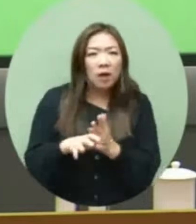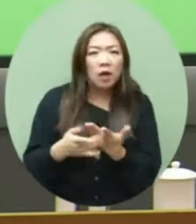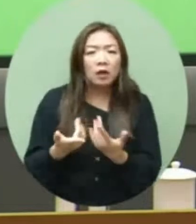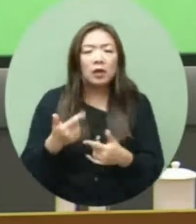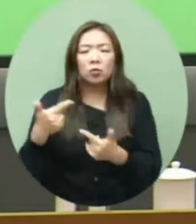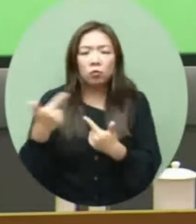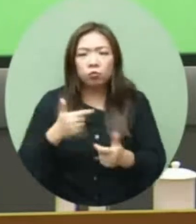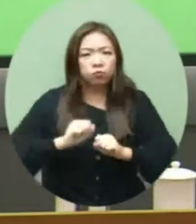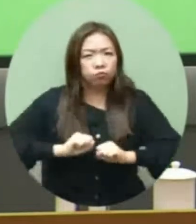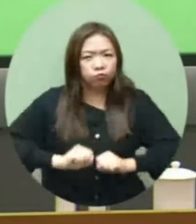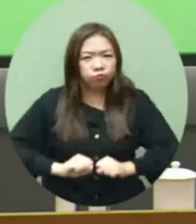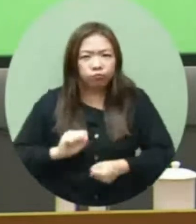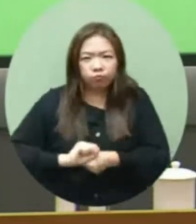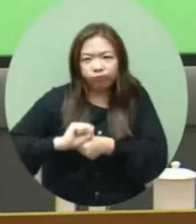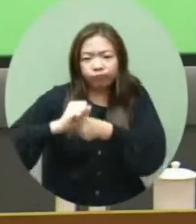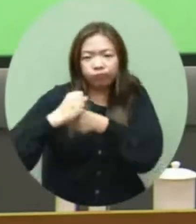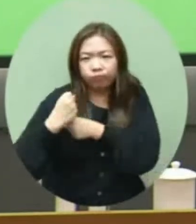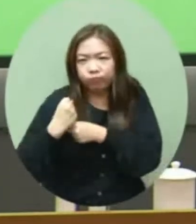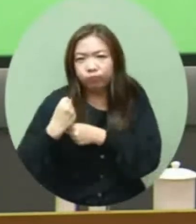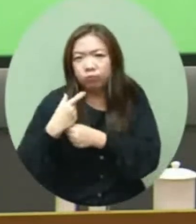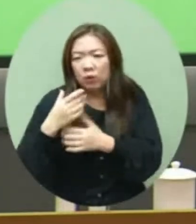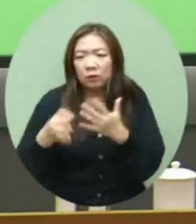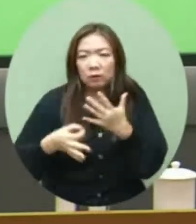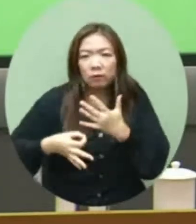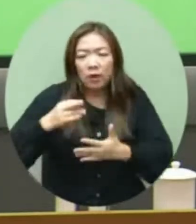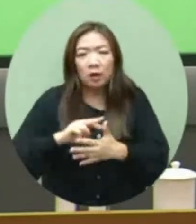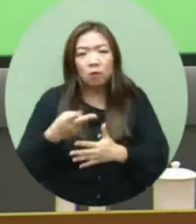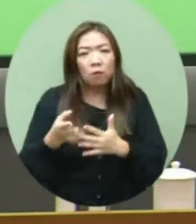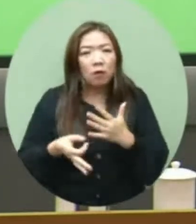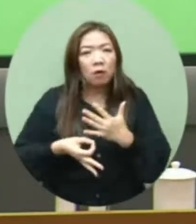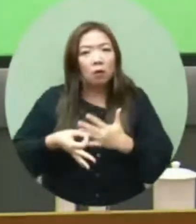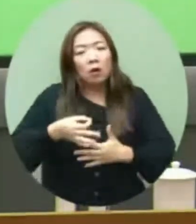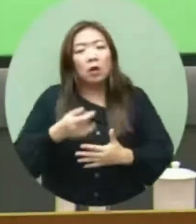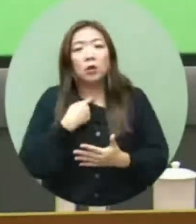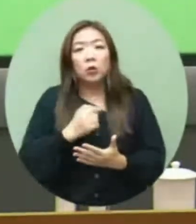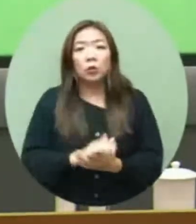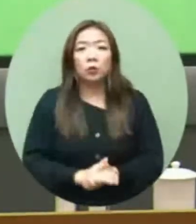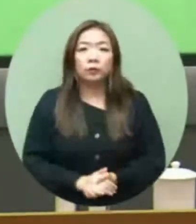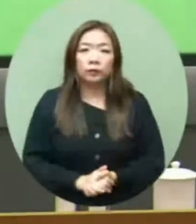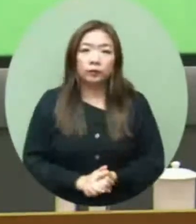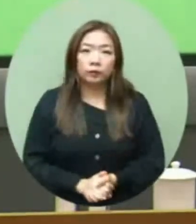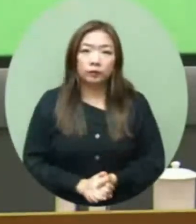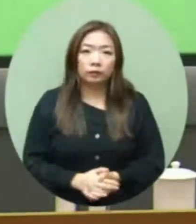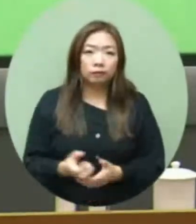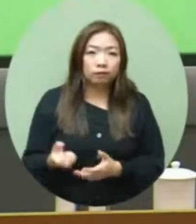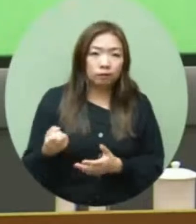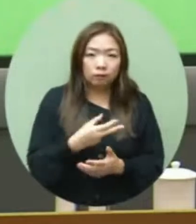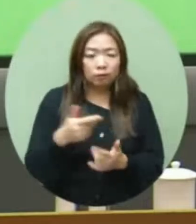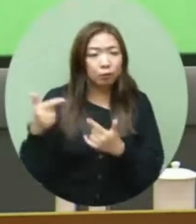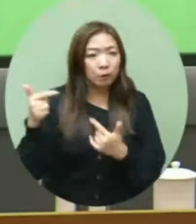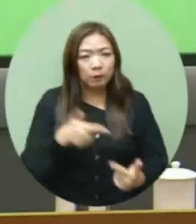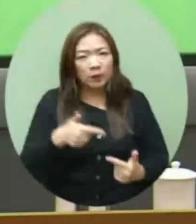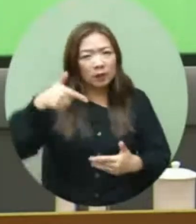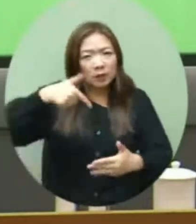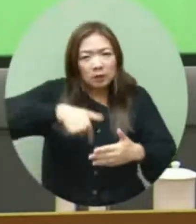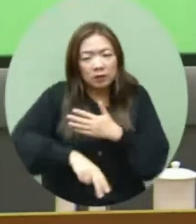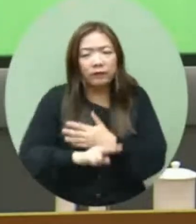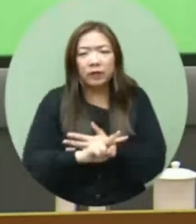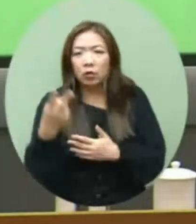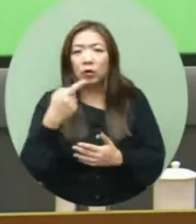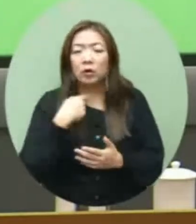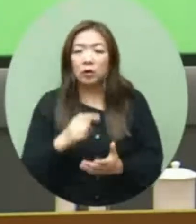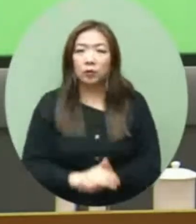We need to consolidate, reinforce, improve areas in need of